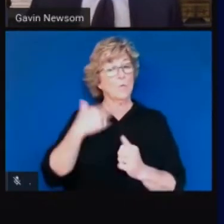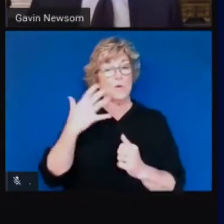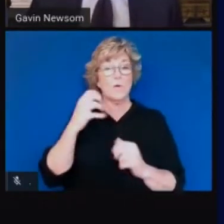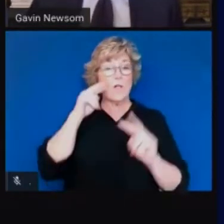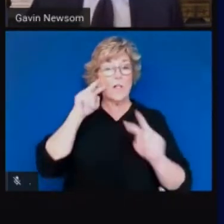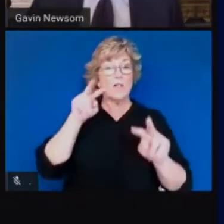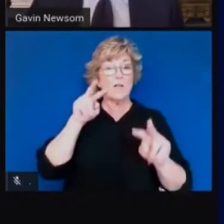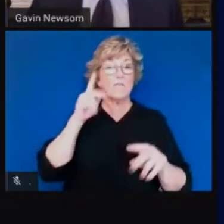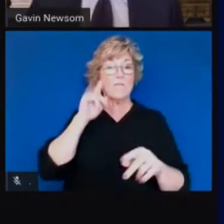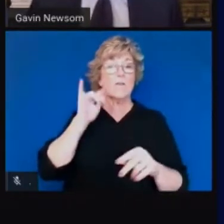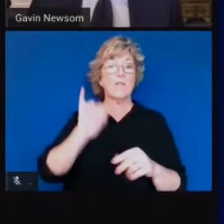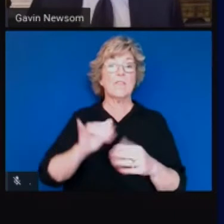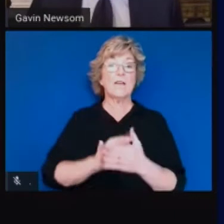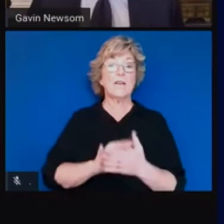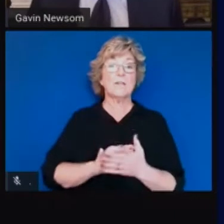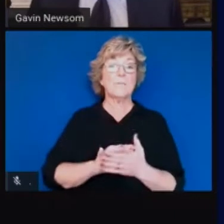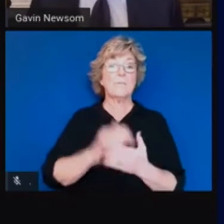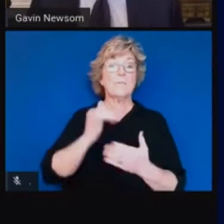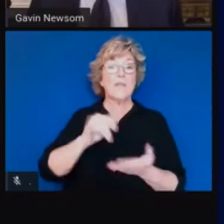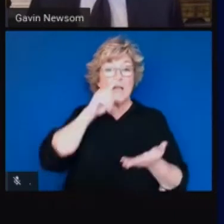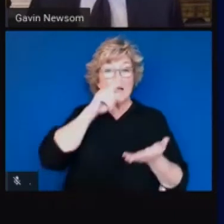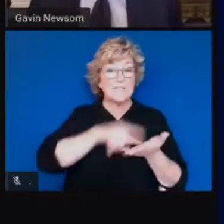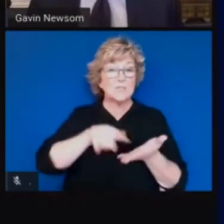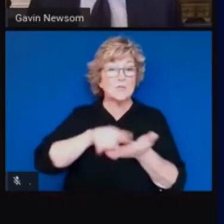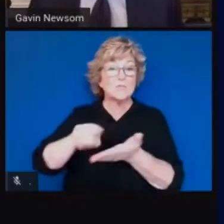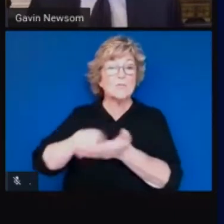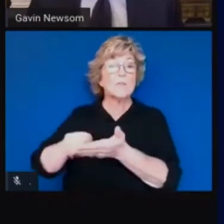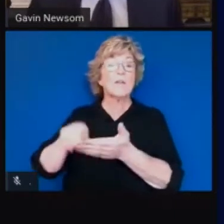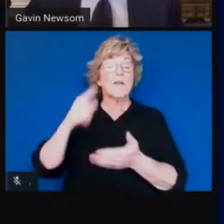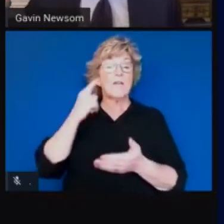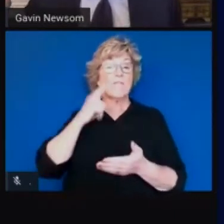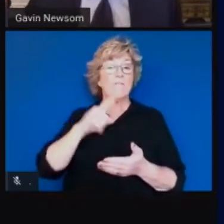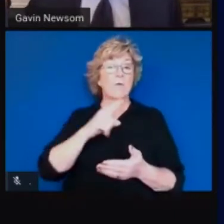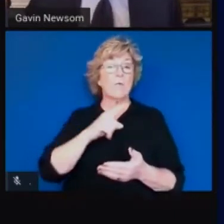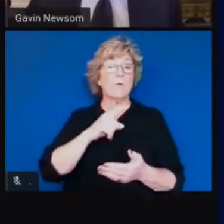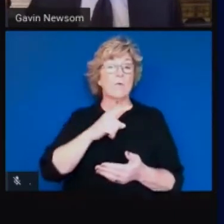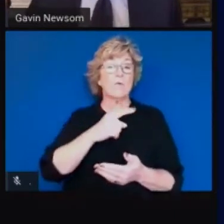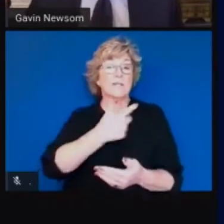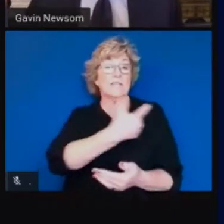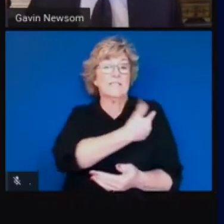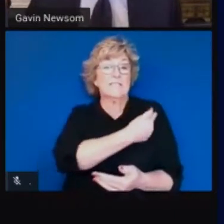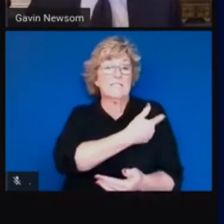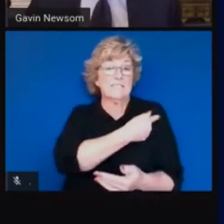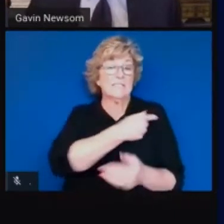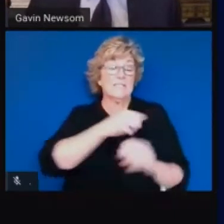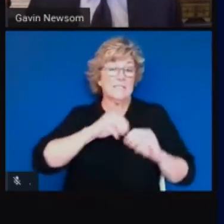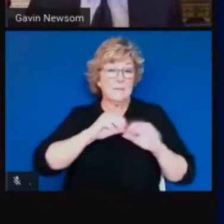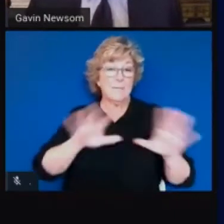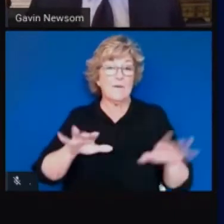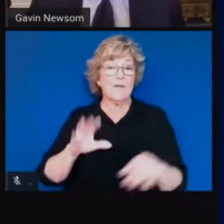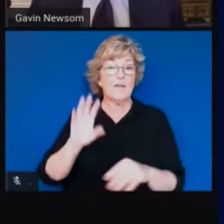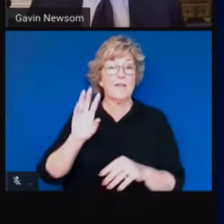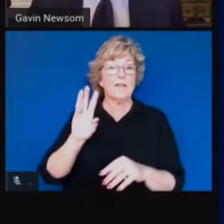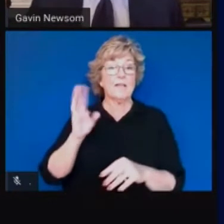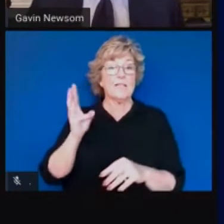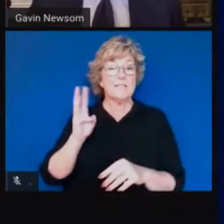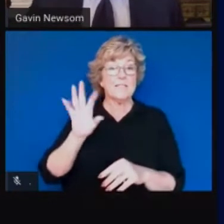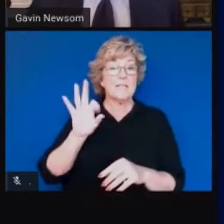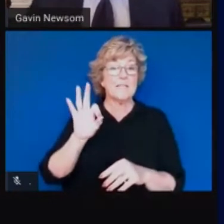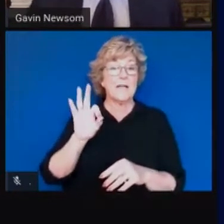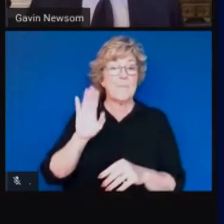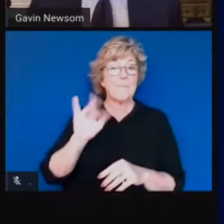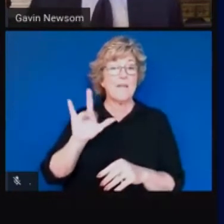Testing, tracing, tracking issues related to vaccine distribution, very significant. $69 billion for the